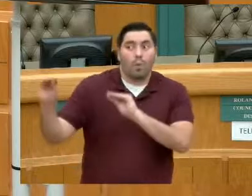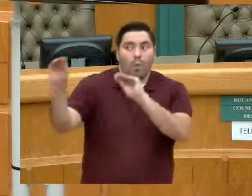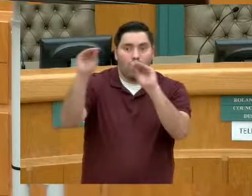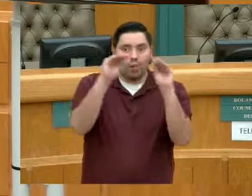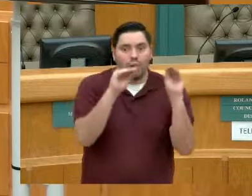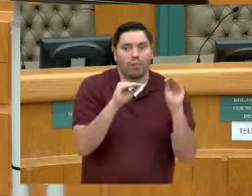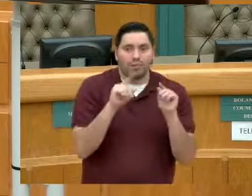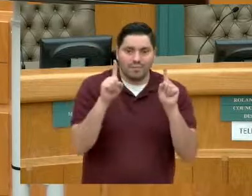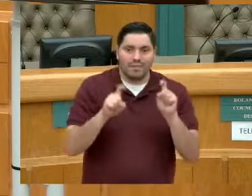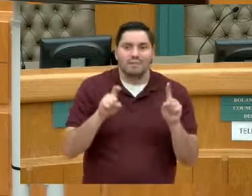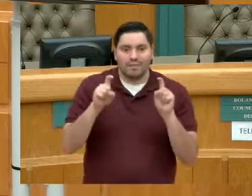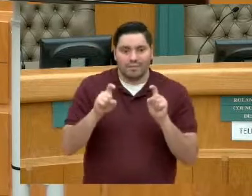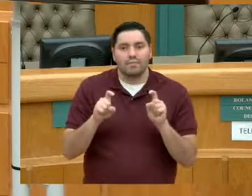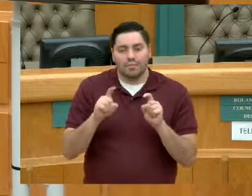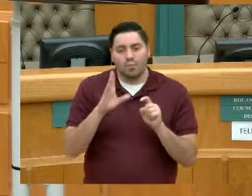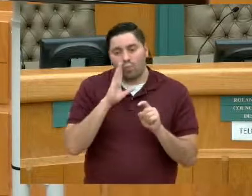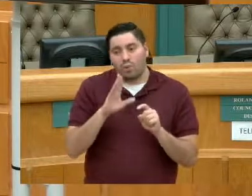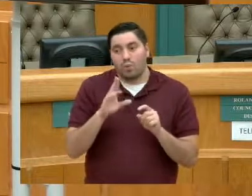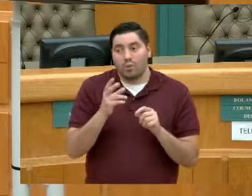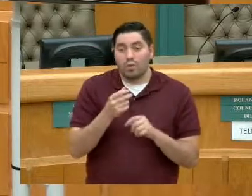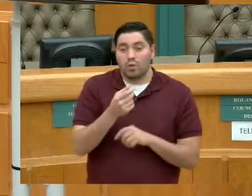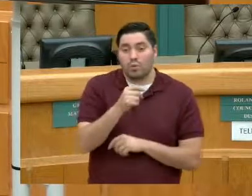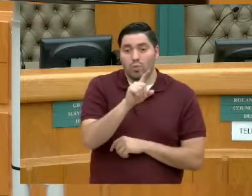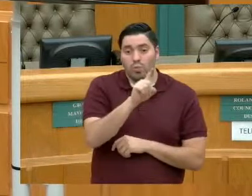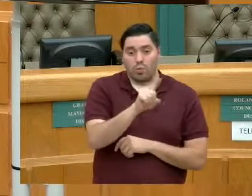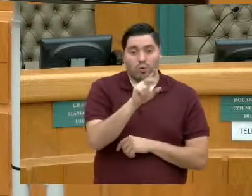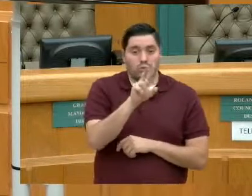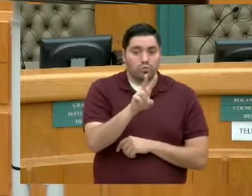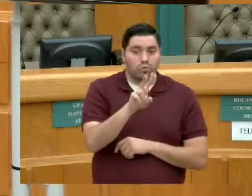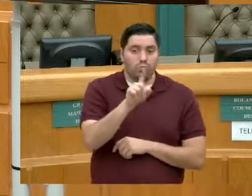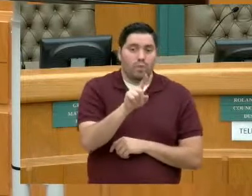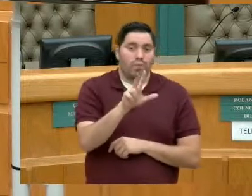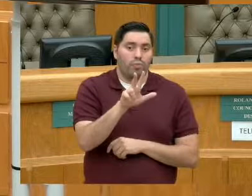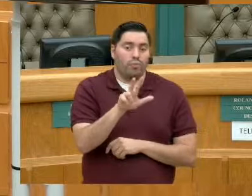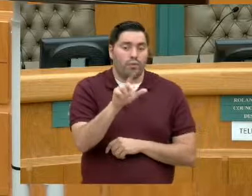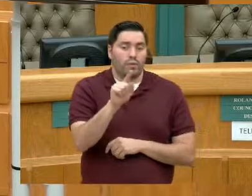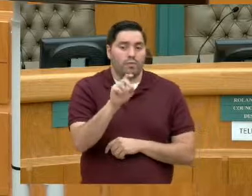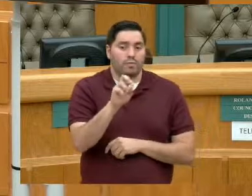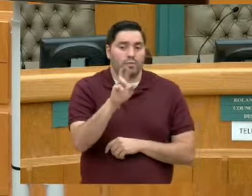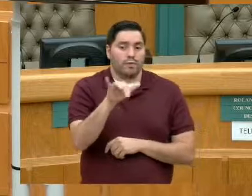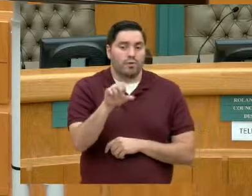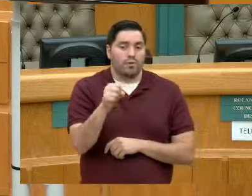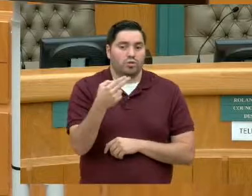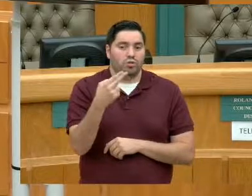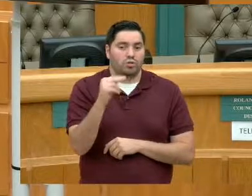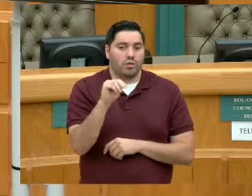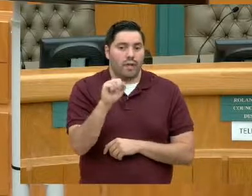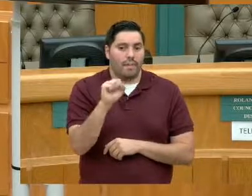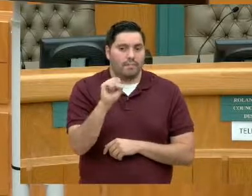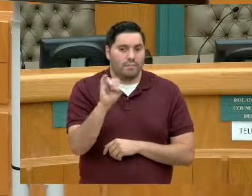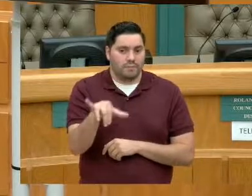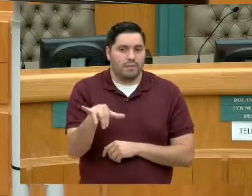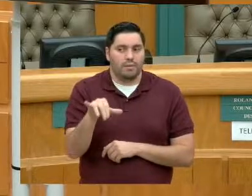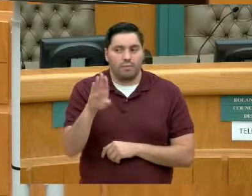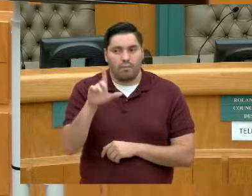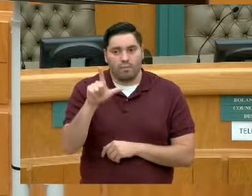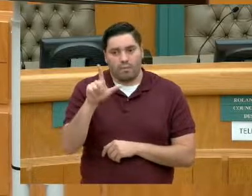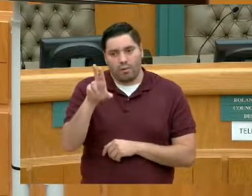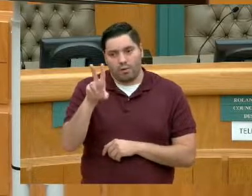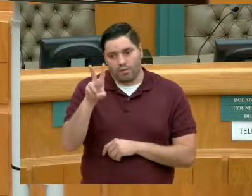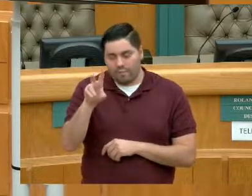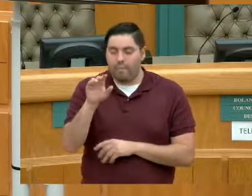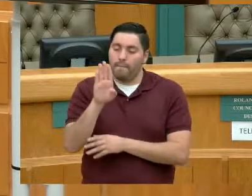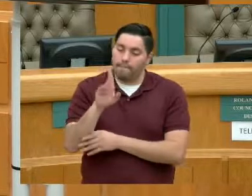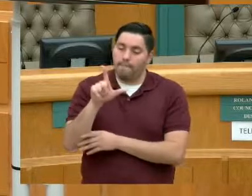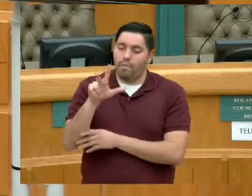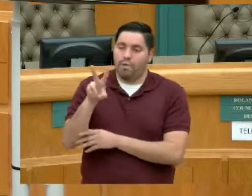mobile testing. The state will be conducting those tests for persons. That's at 1213 Terry Shampsey Boulevard. Okay, so